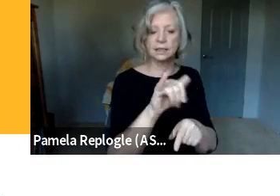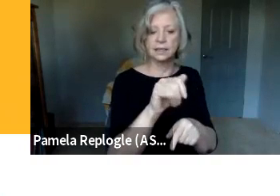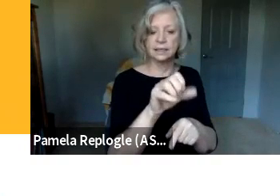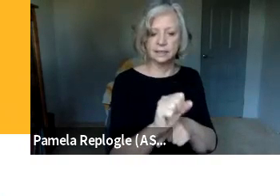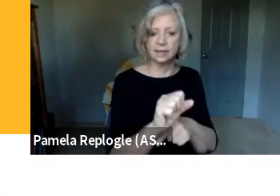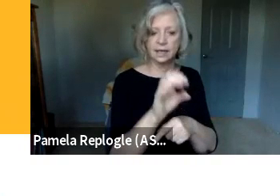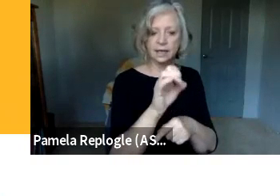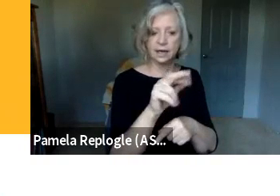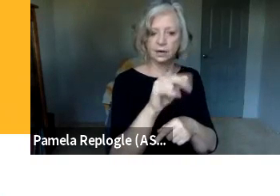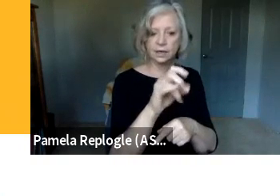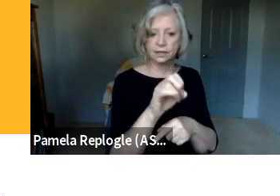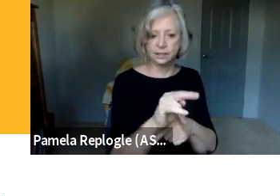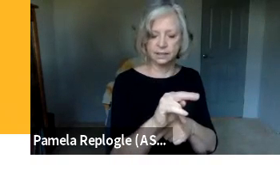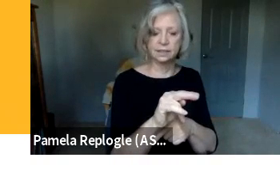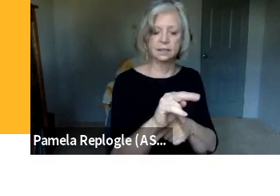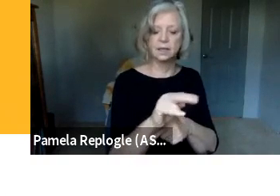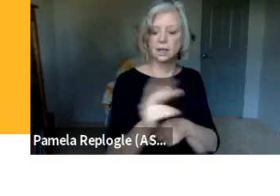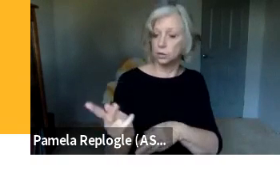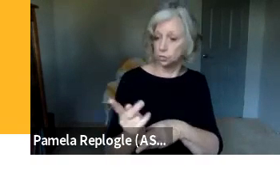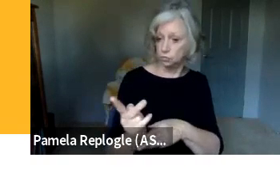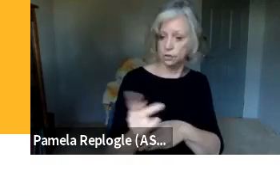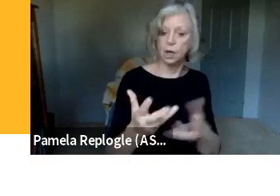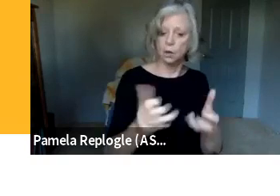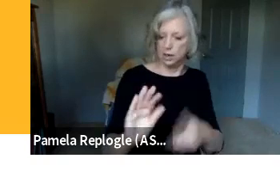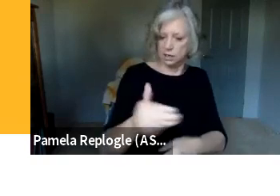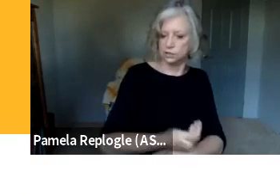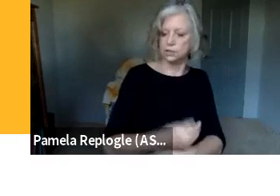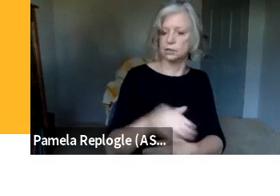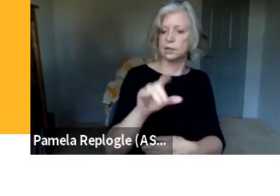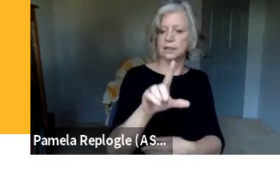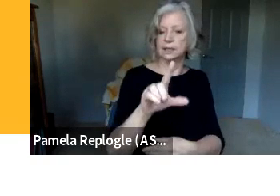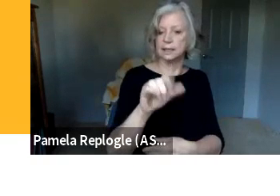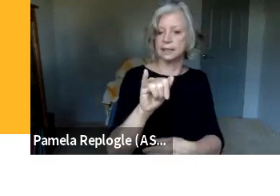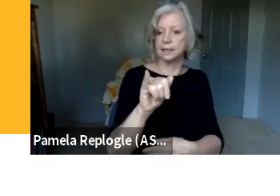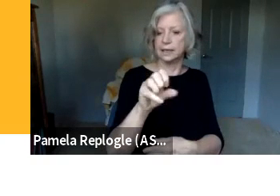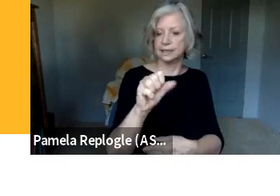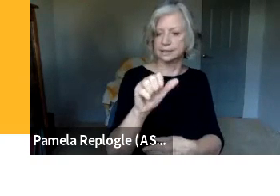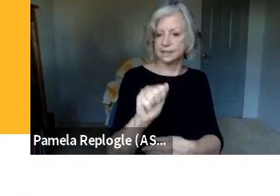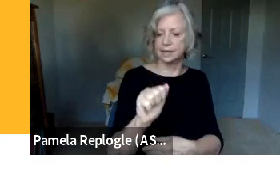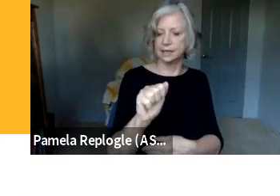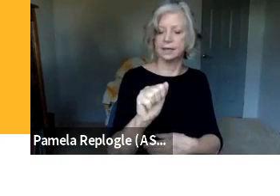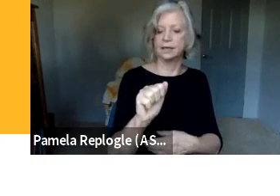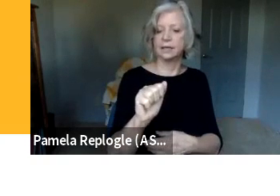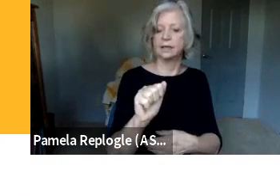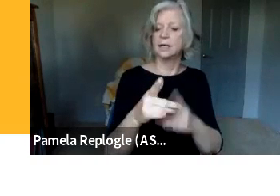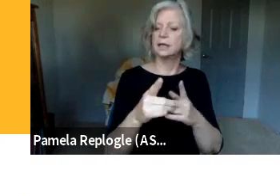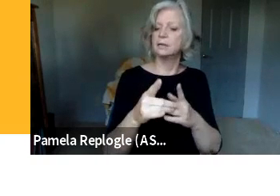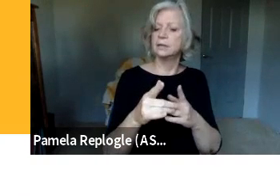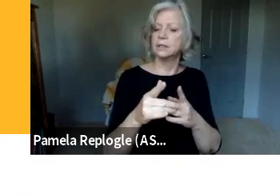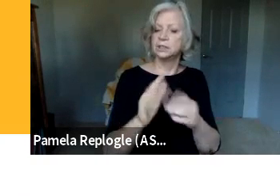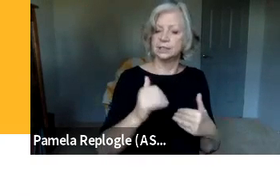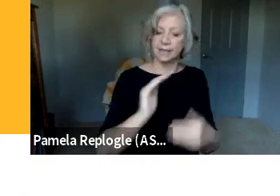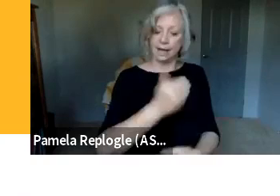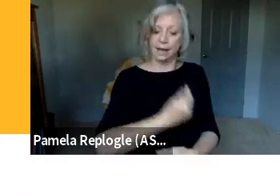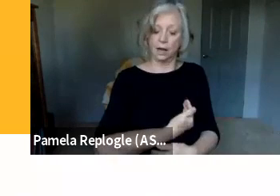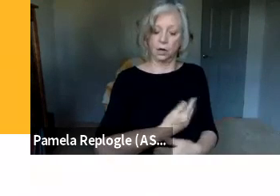please. I will introduce Lisa Erickson. She has been our children and youth